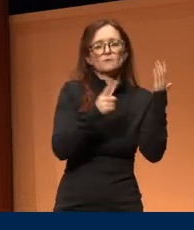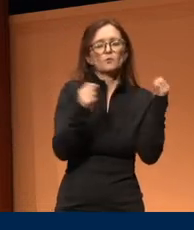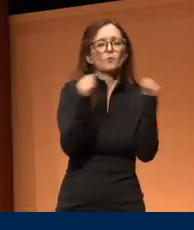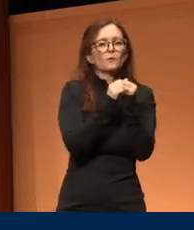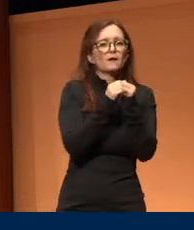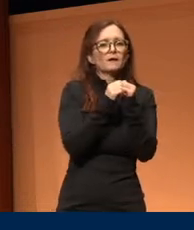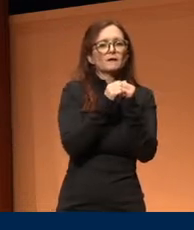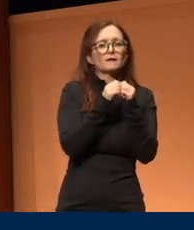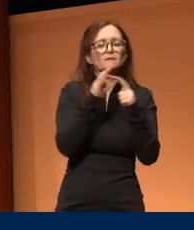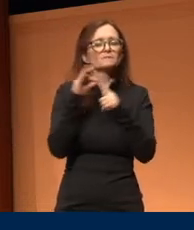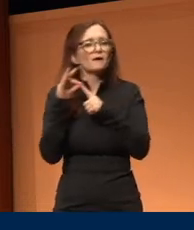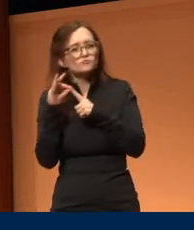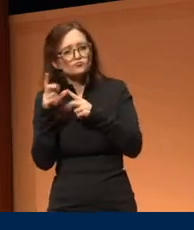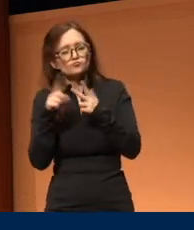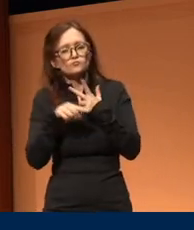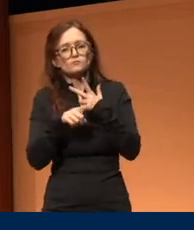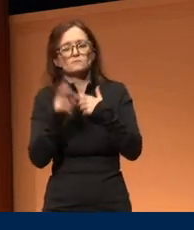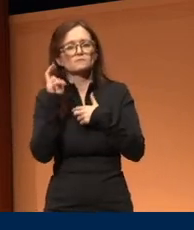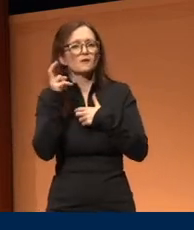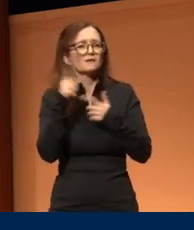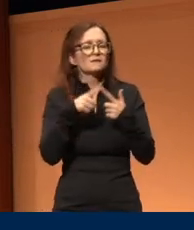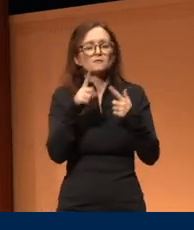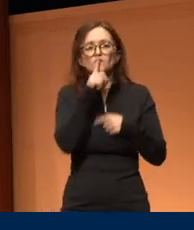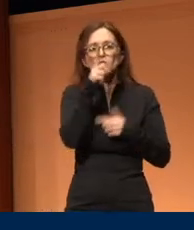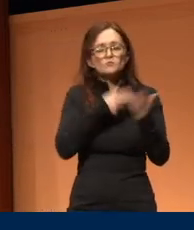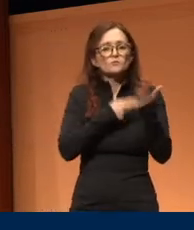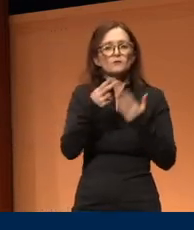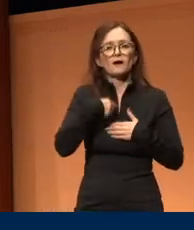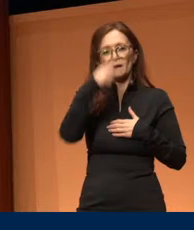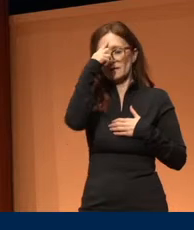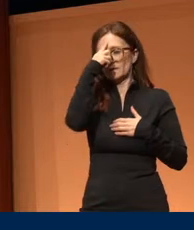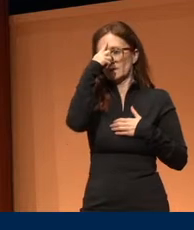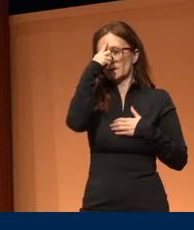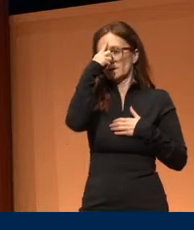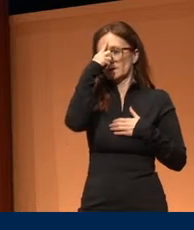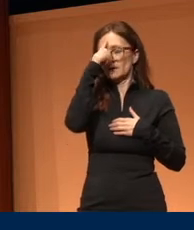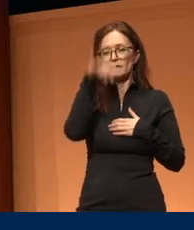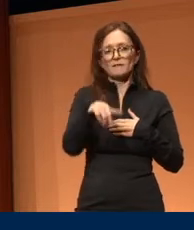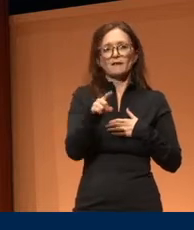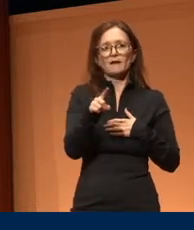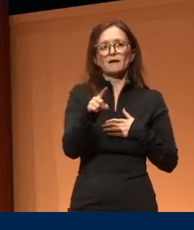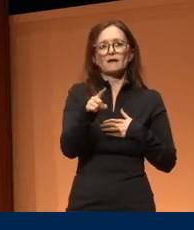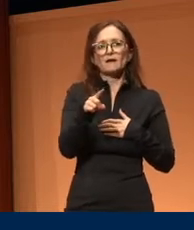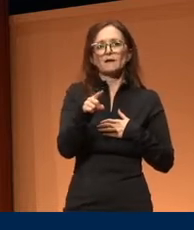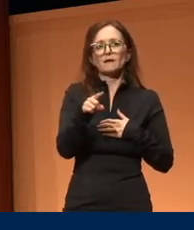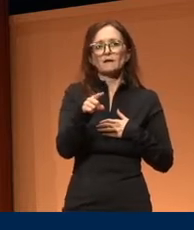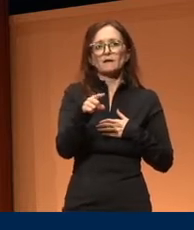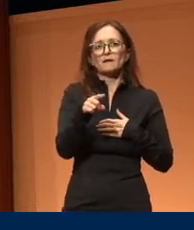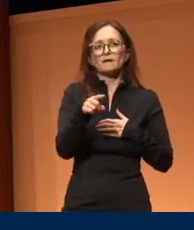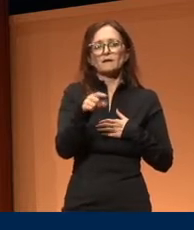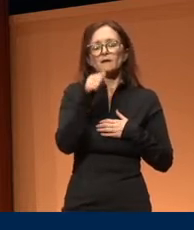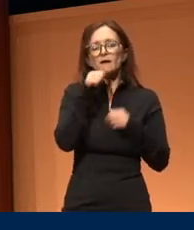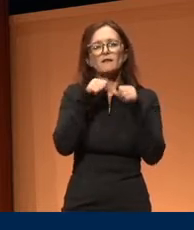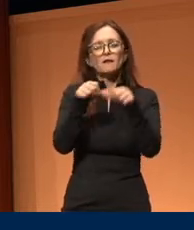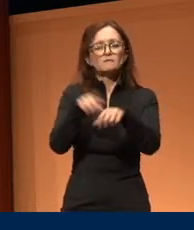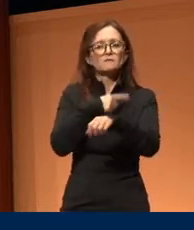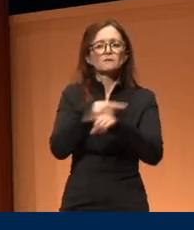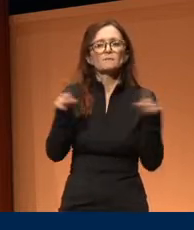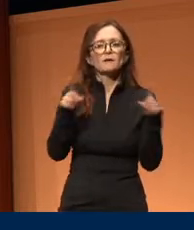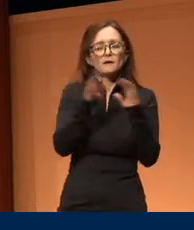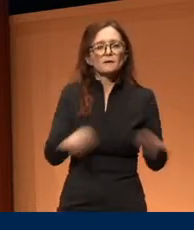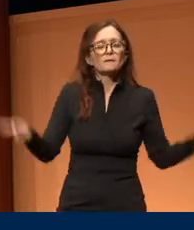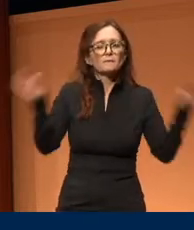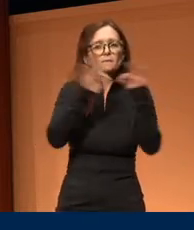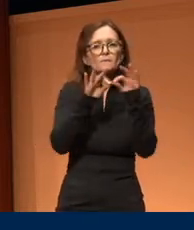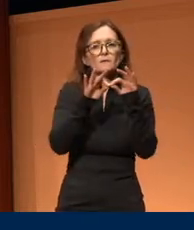special associations, and it's true, I think the homeless person didn't last very long, but I think it was very important that they